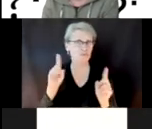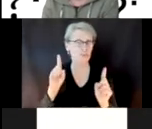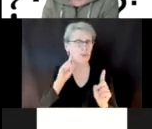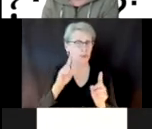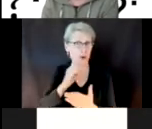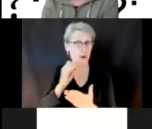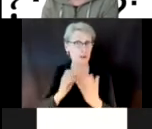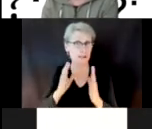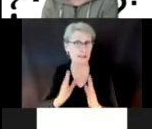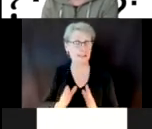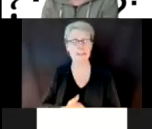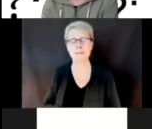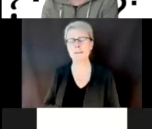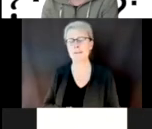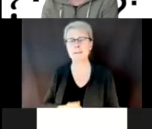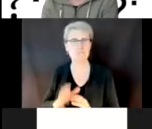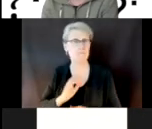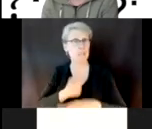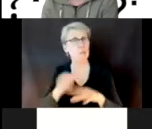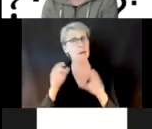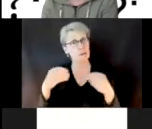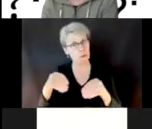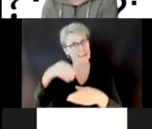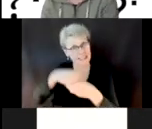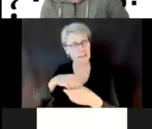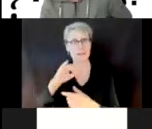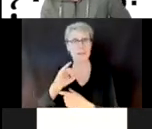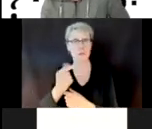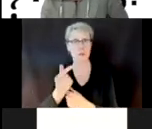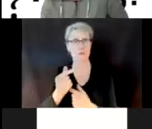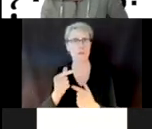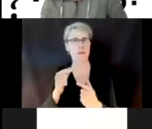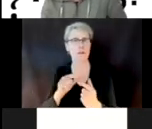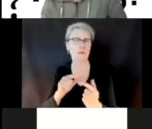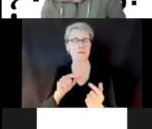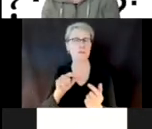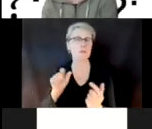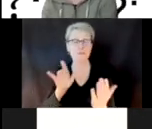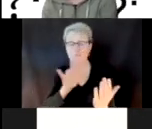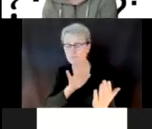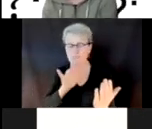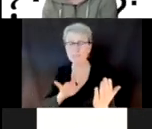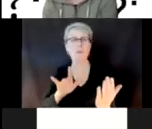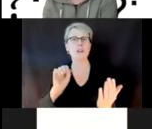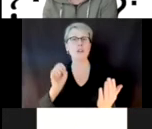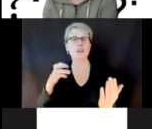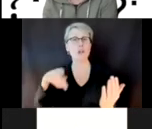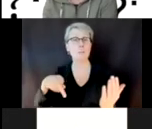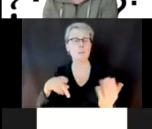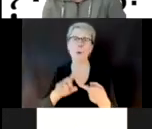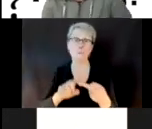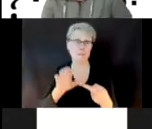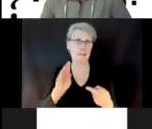artists. So you can set up a shop right in Instagram, so you can kind of click on shop from there. Facebook as well.